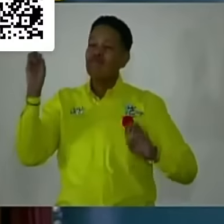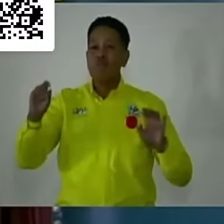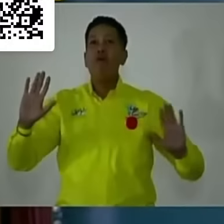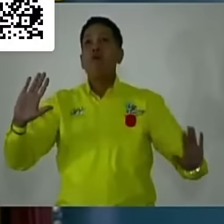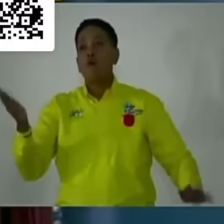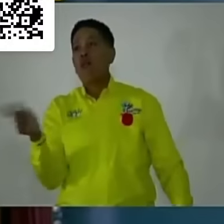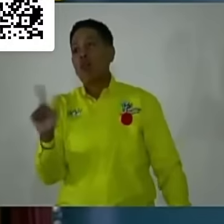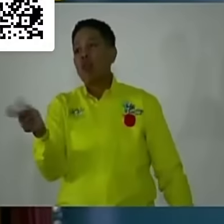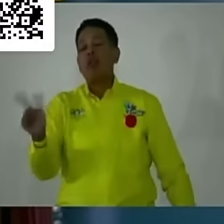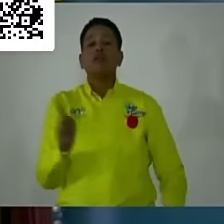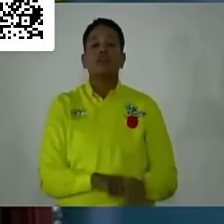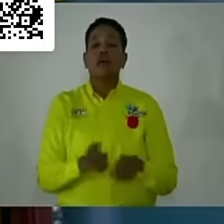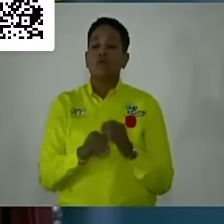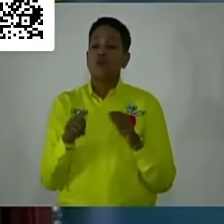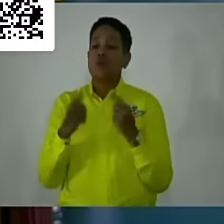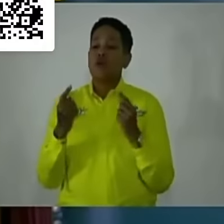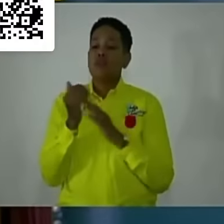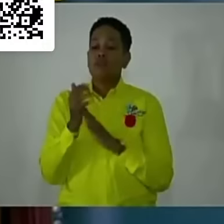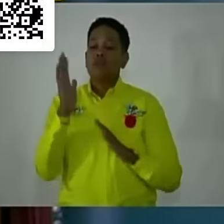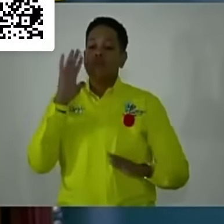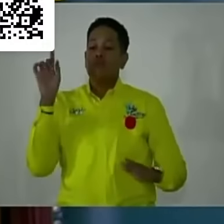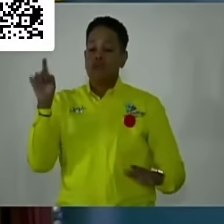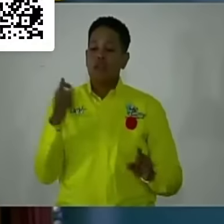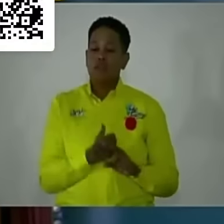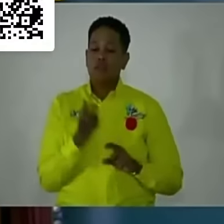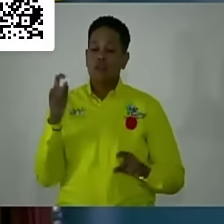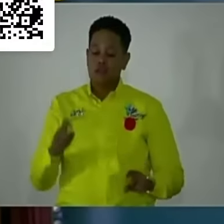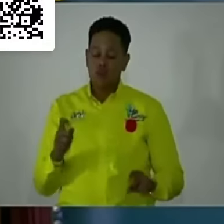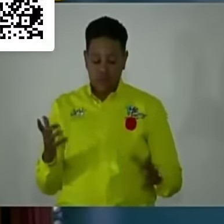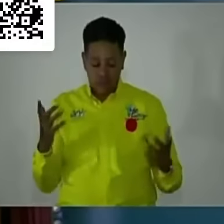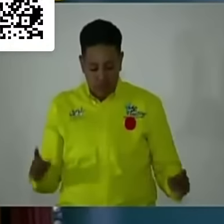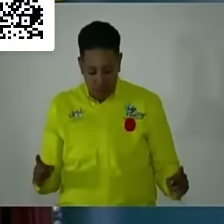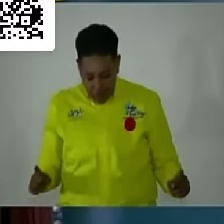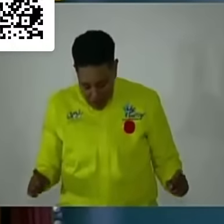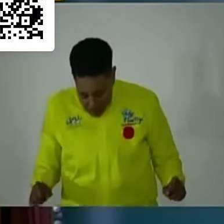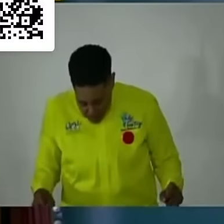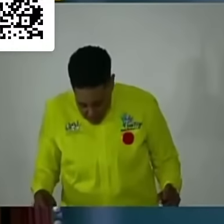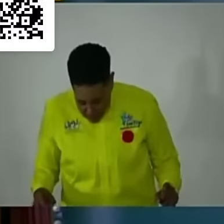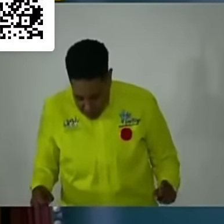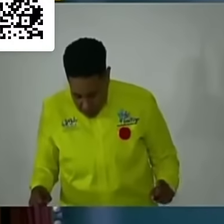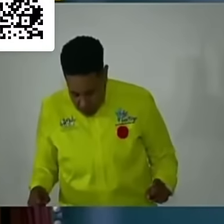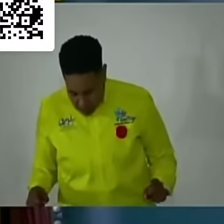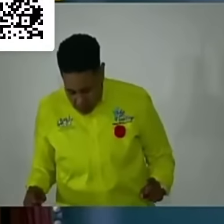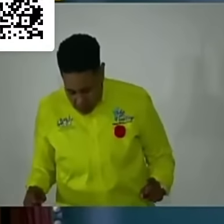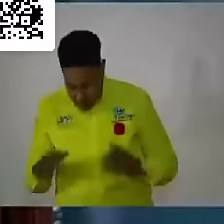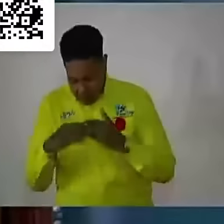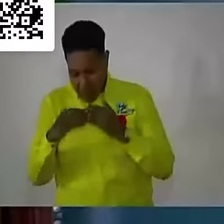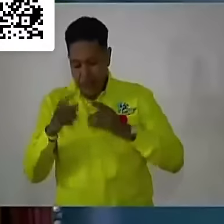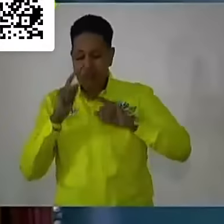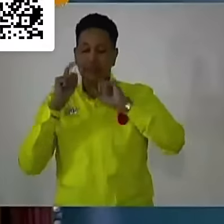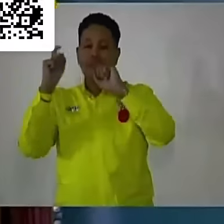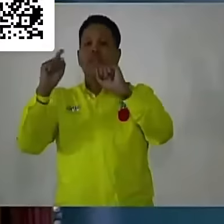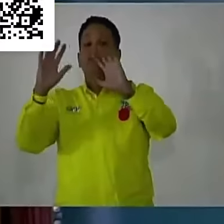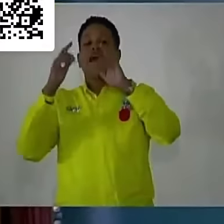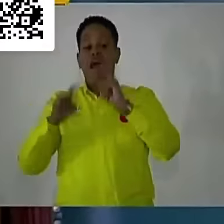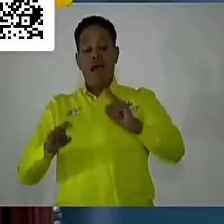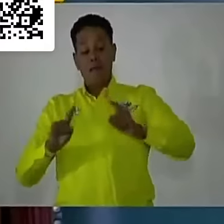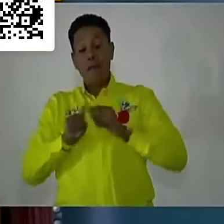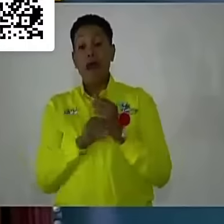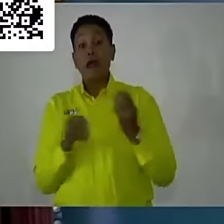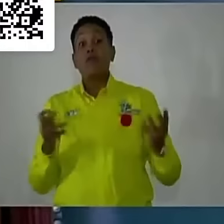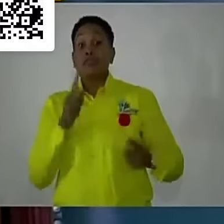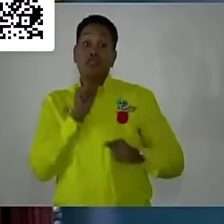are times when the opposition leader would ask a question and the leeway is granted. But what